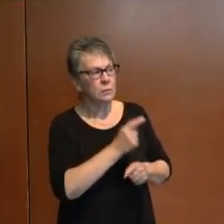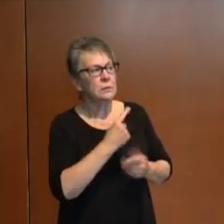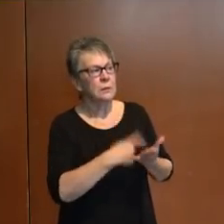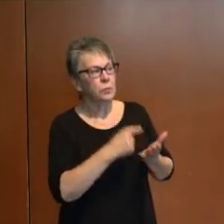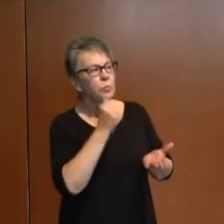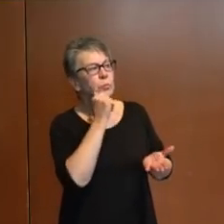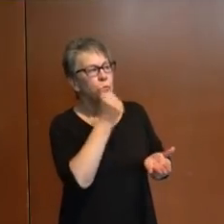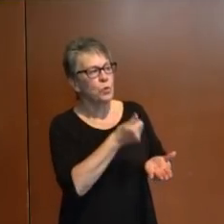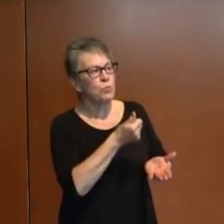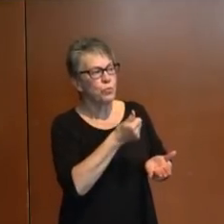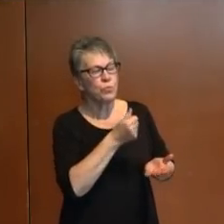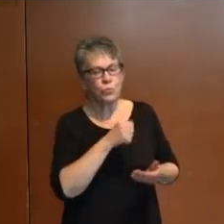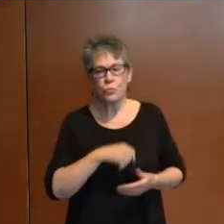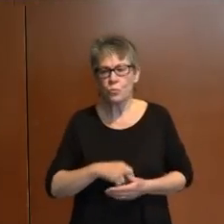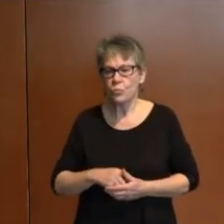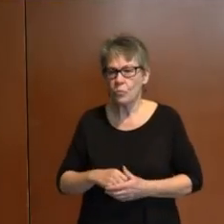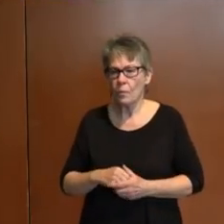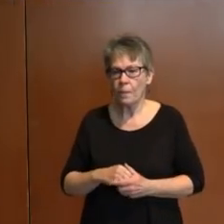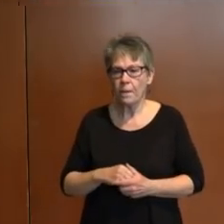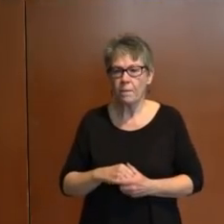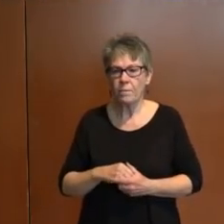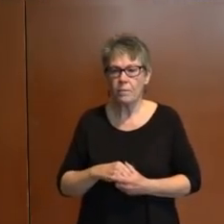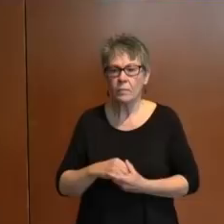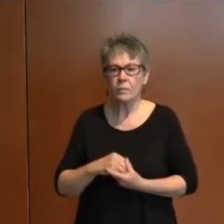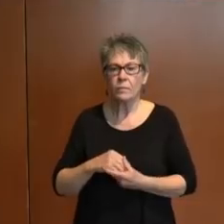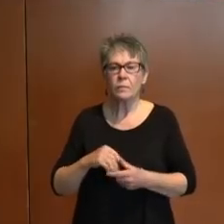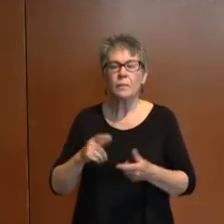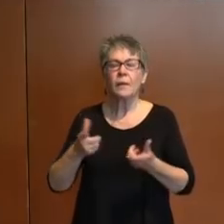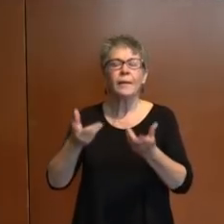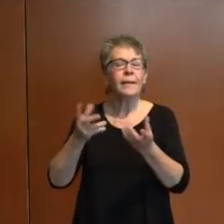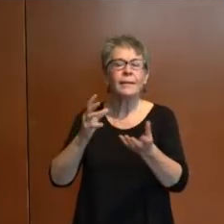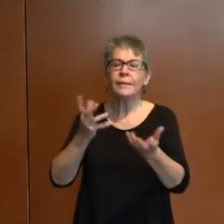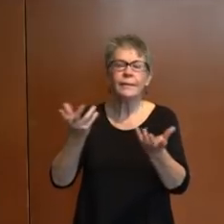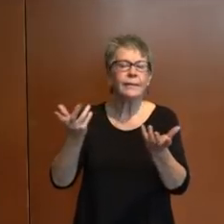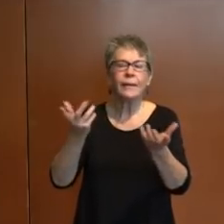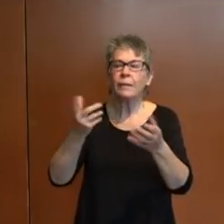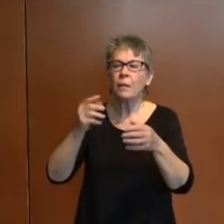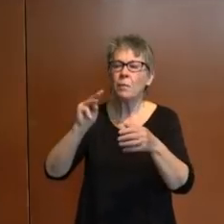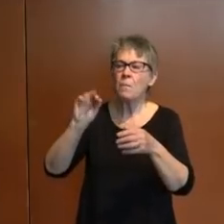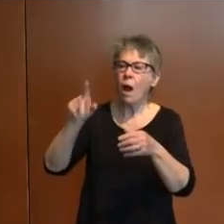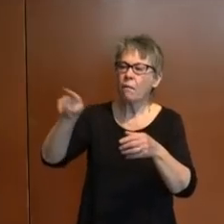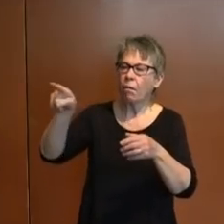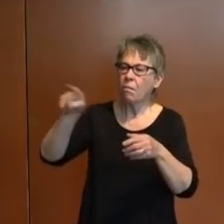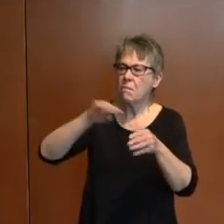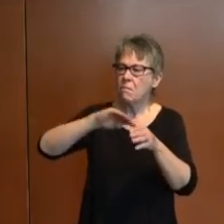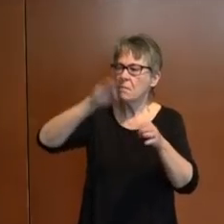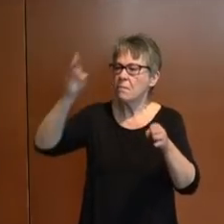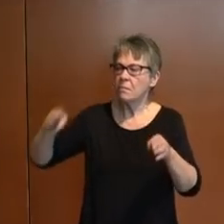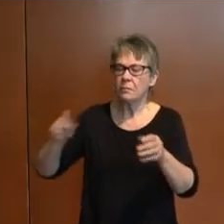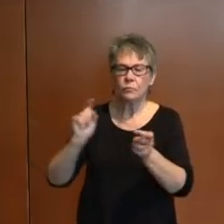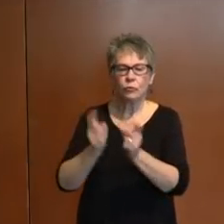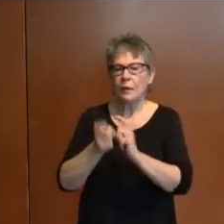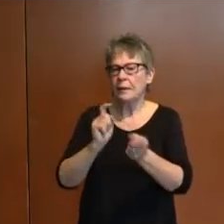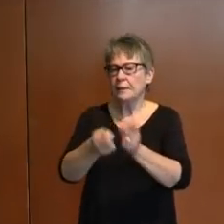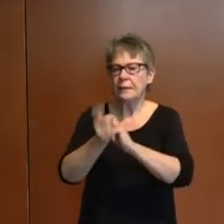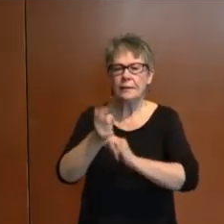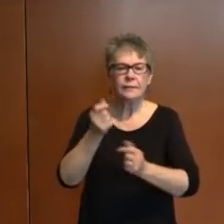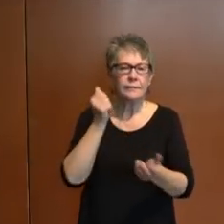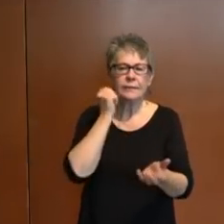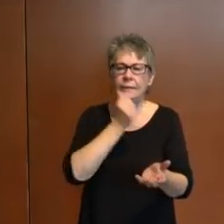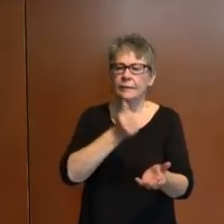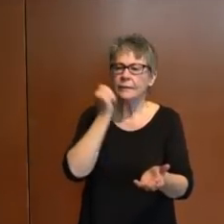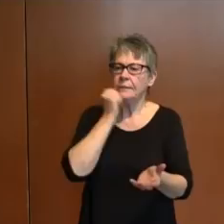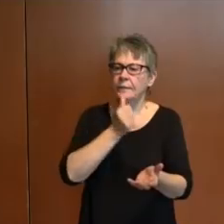day. We needed to drop in the statistics from today to make it a